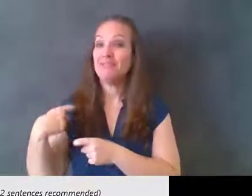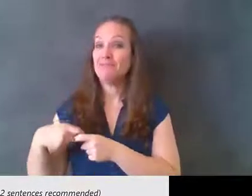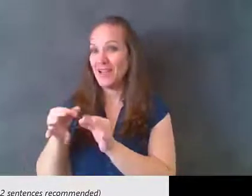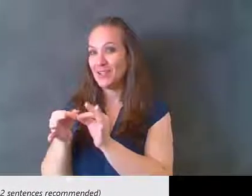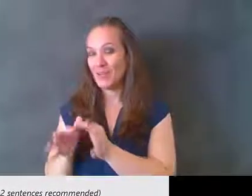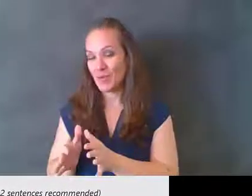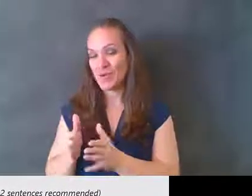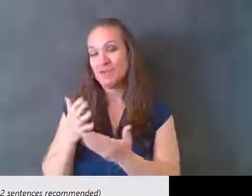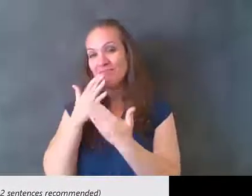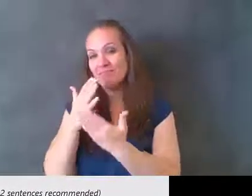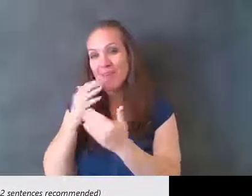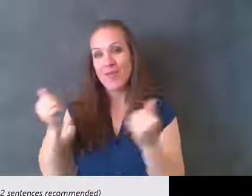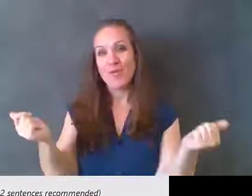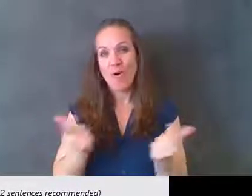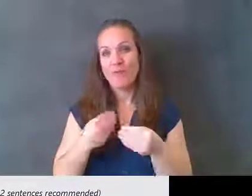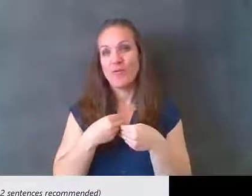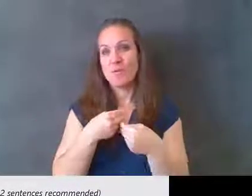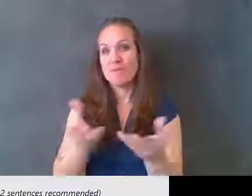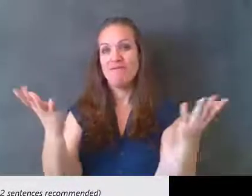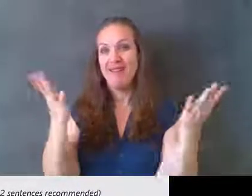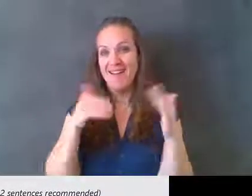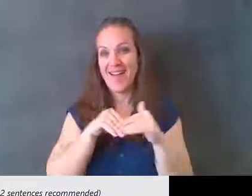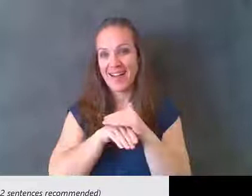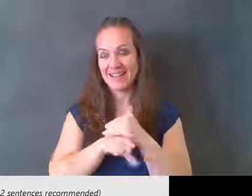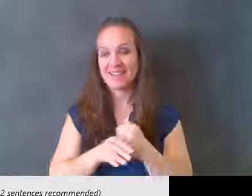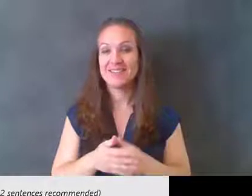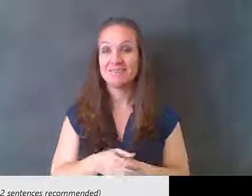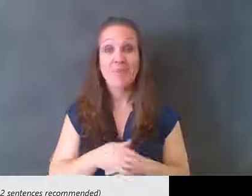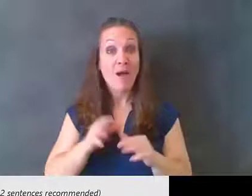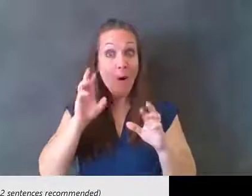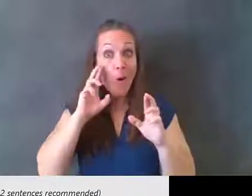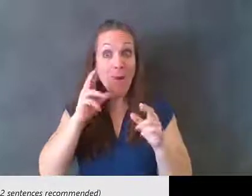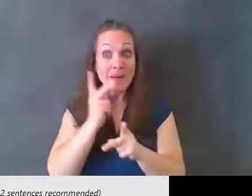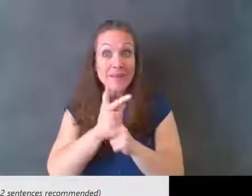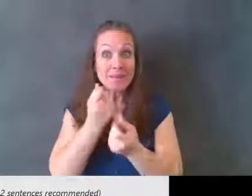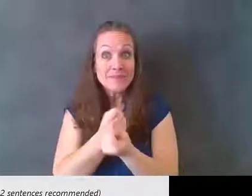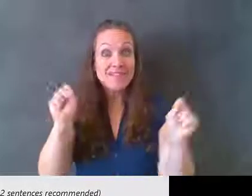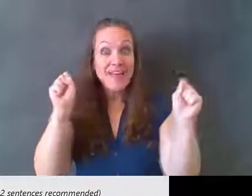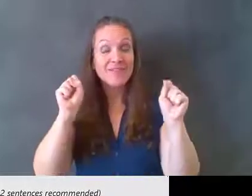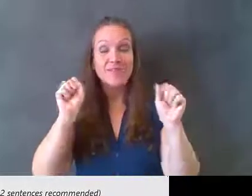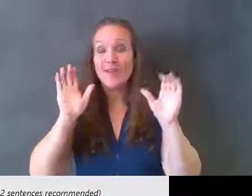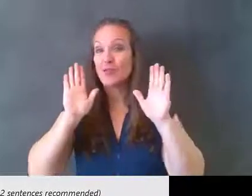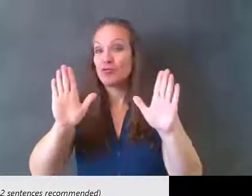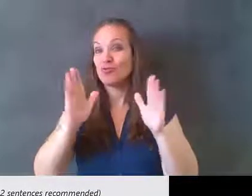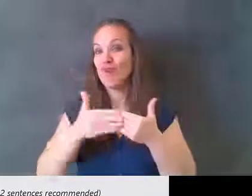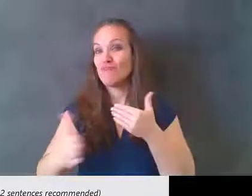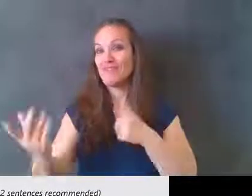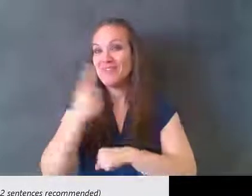providing access. And I hope you all stay safe and have a great rest of your day.